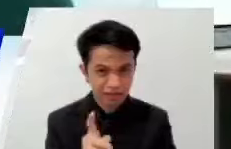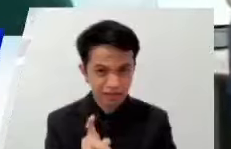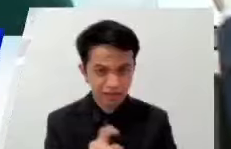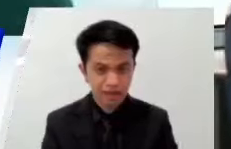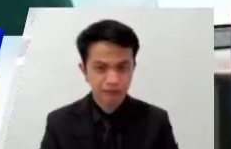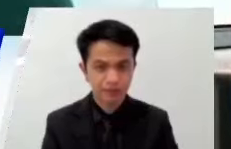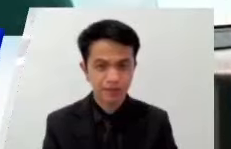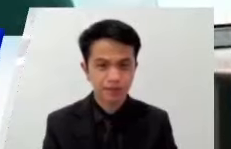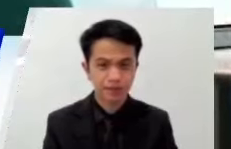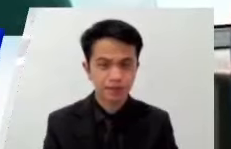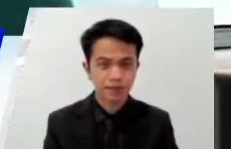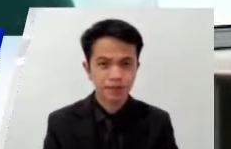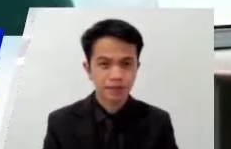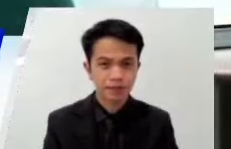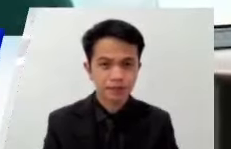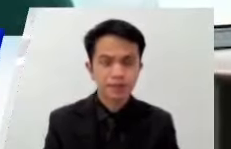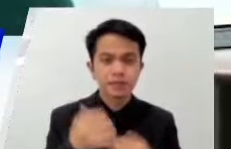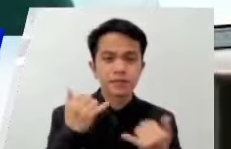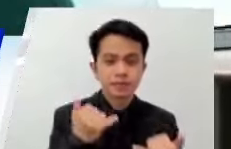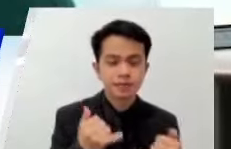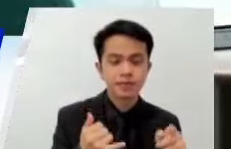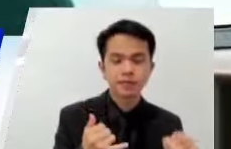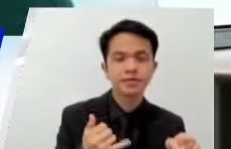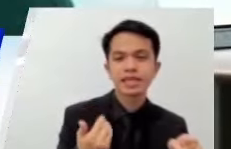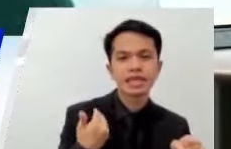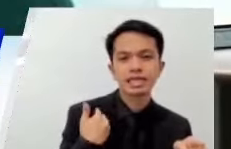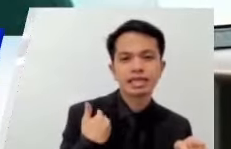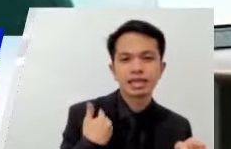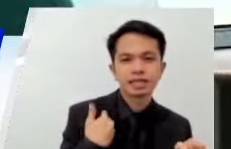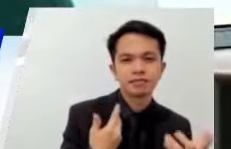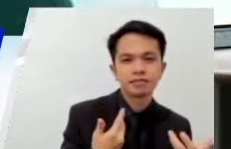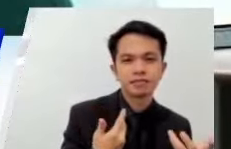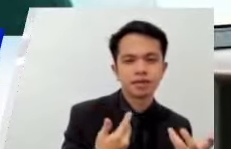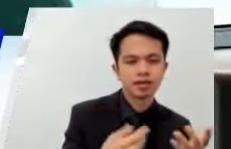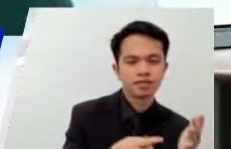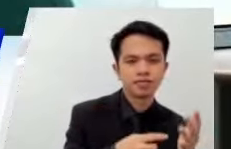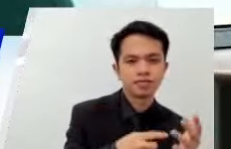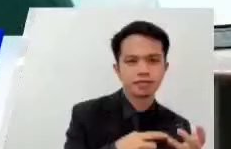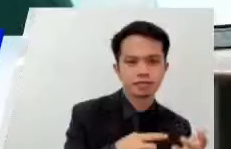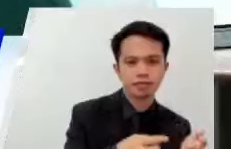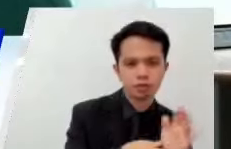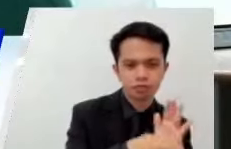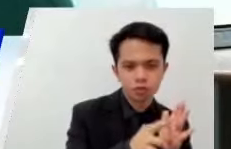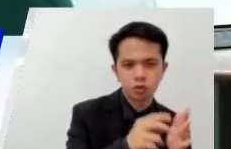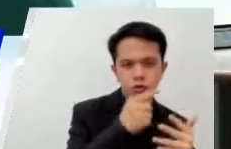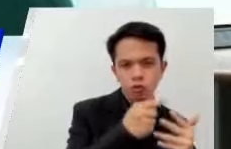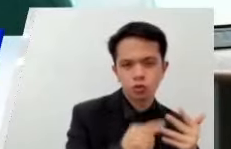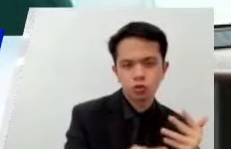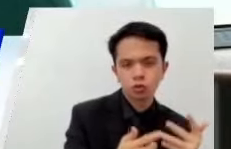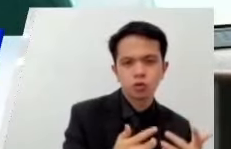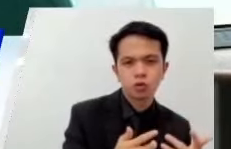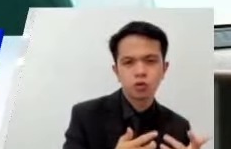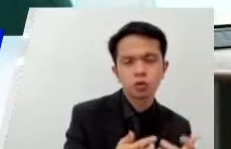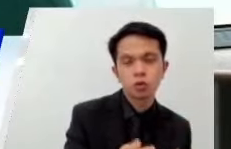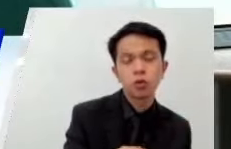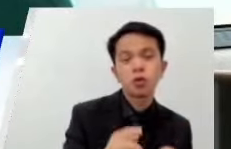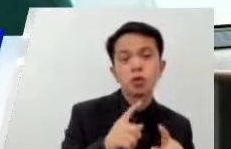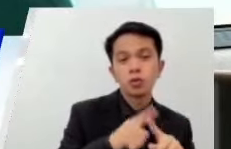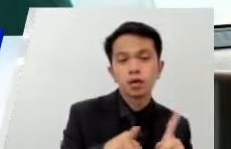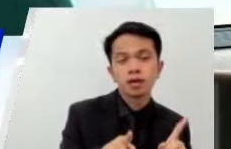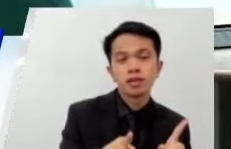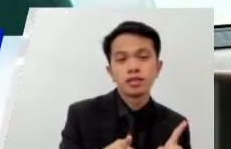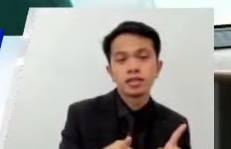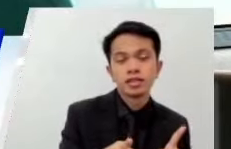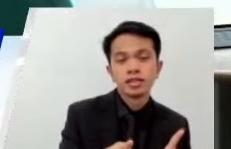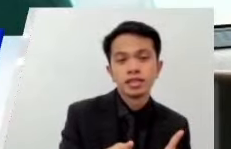The basket has not been changed for some time, Your Honor, although it has been, the